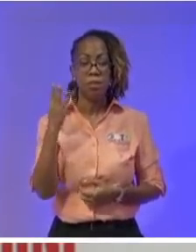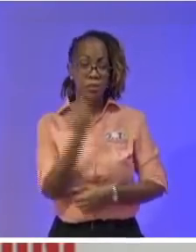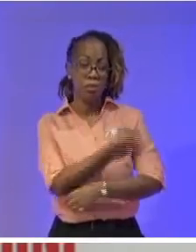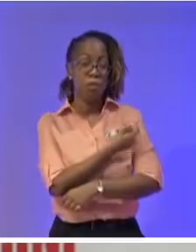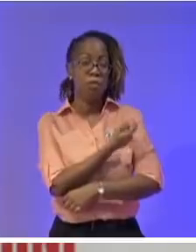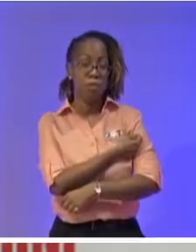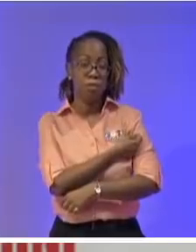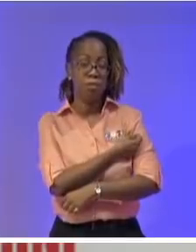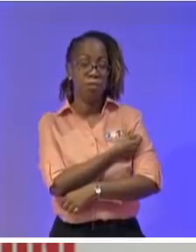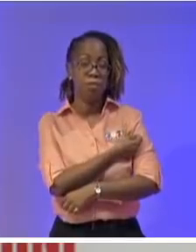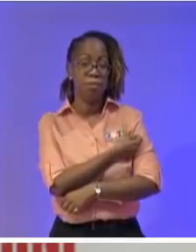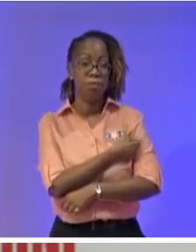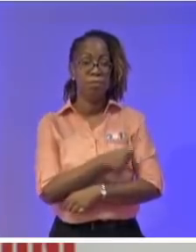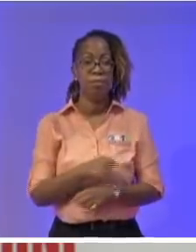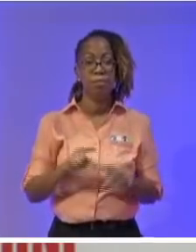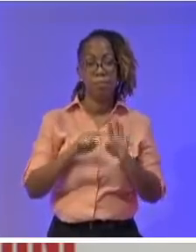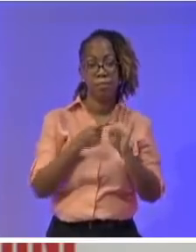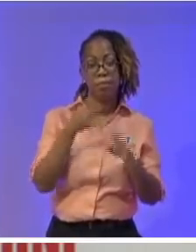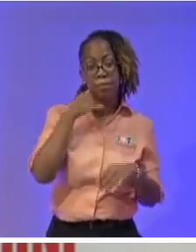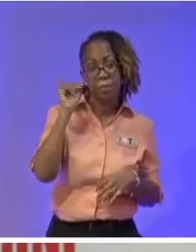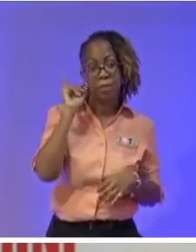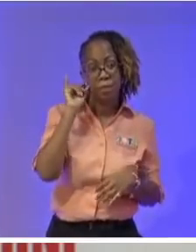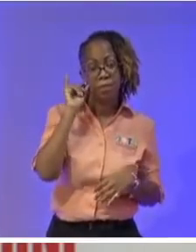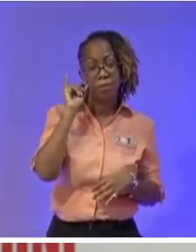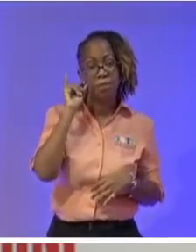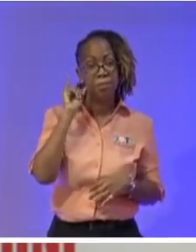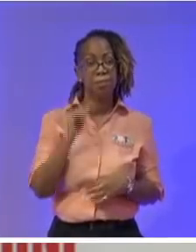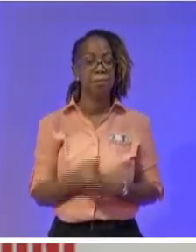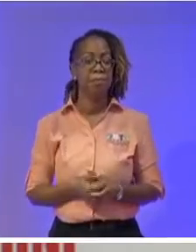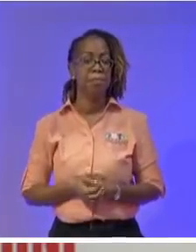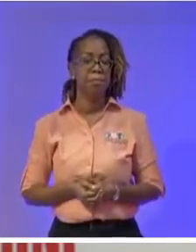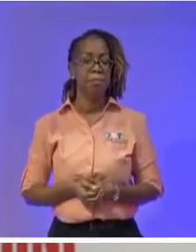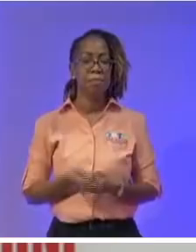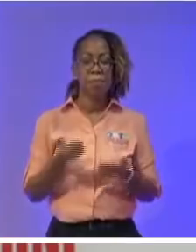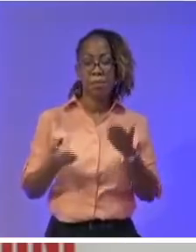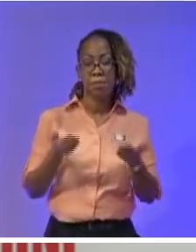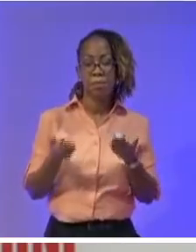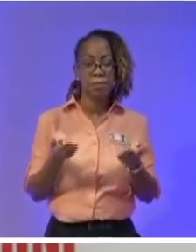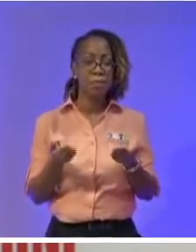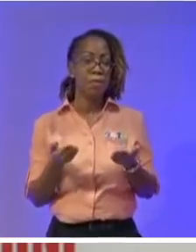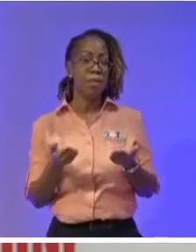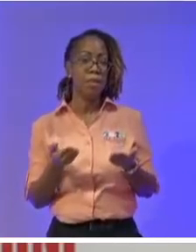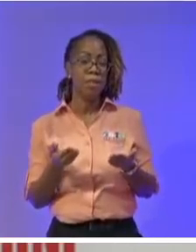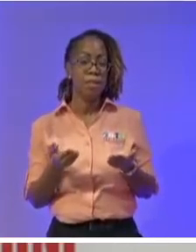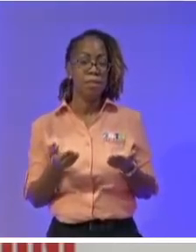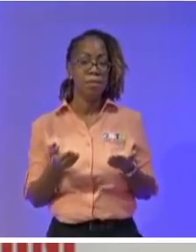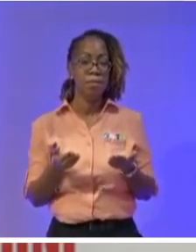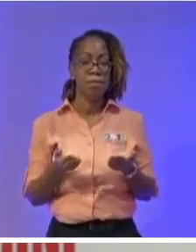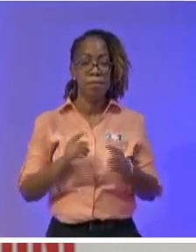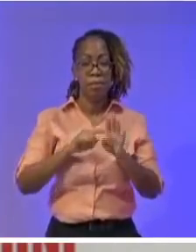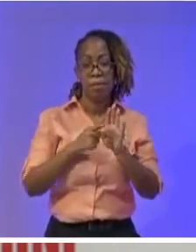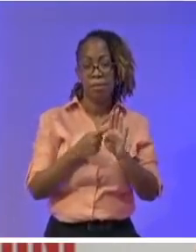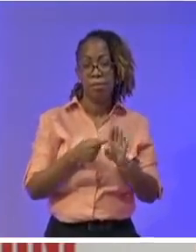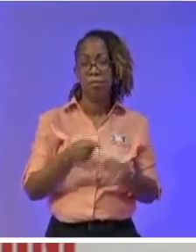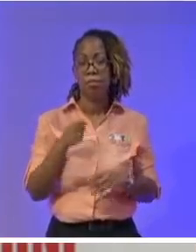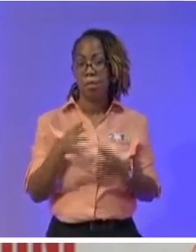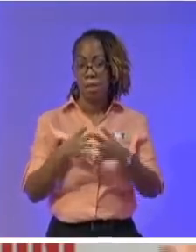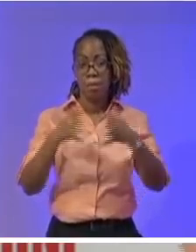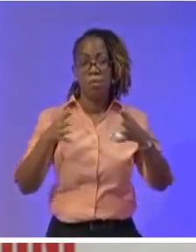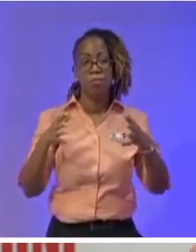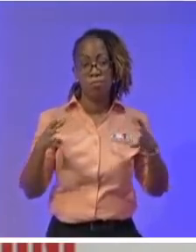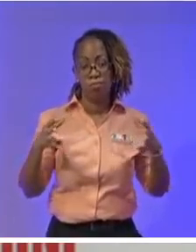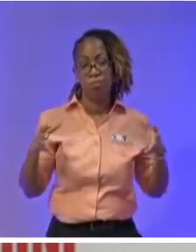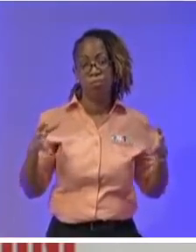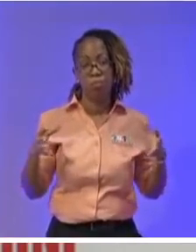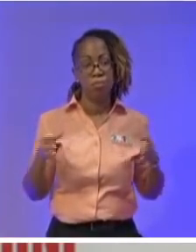Yesterday we did I think about possibly the most boosters since the booster program started. We